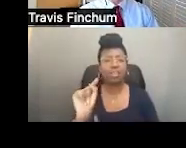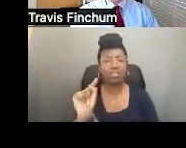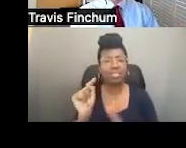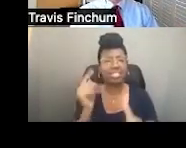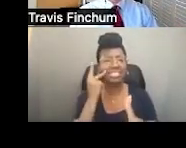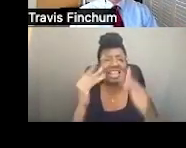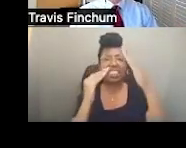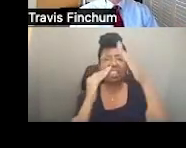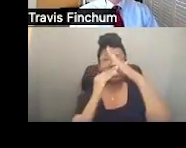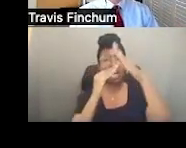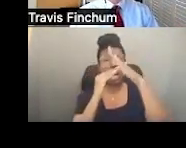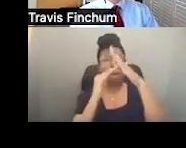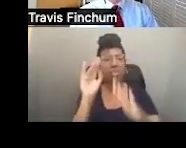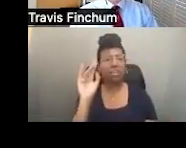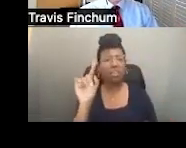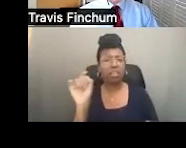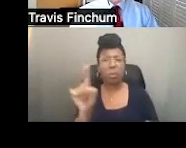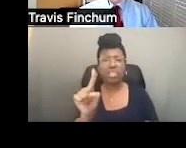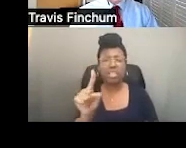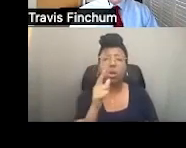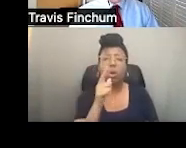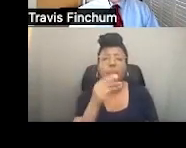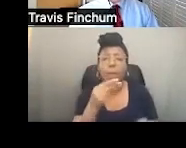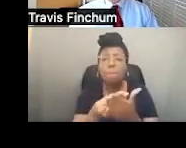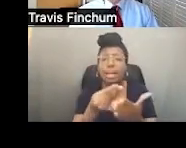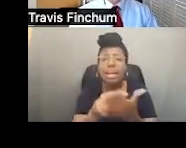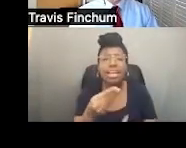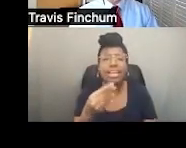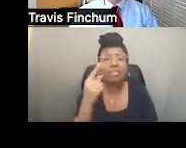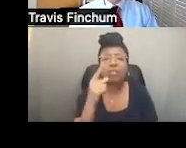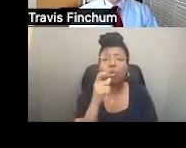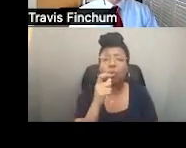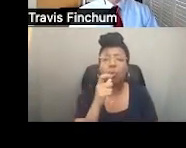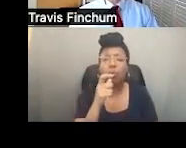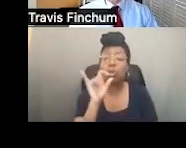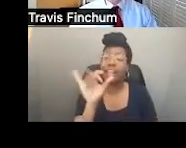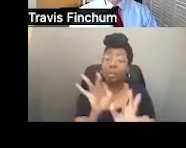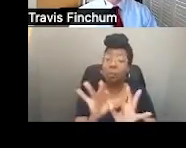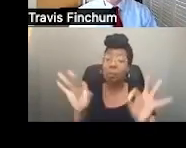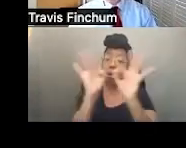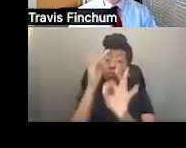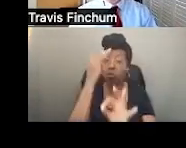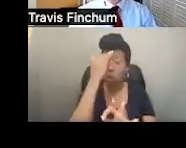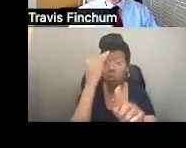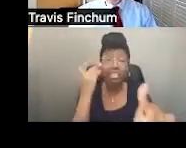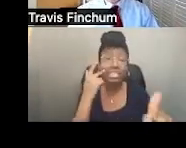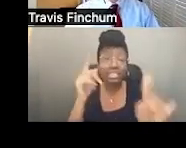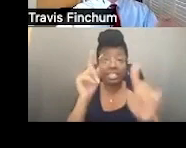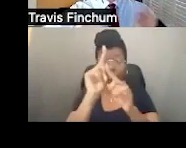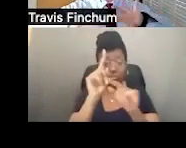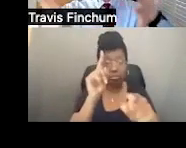at the top, and the first question is, whose money is it? And what we can basically do is we can draw a line right down the